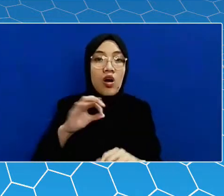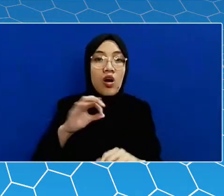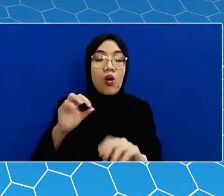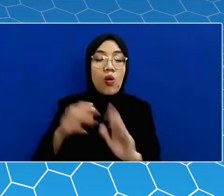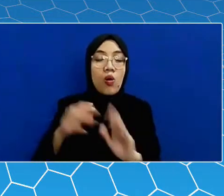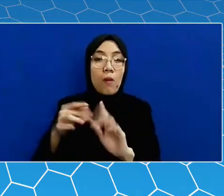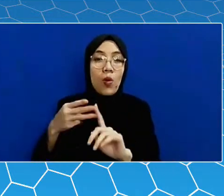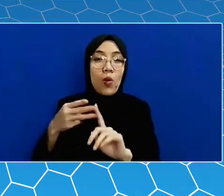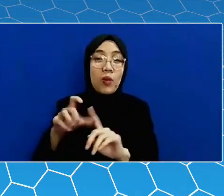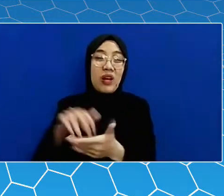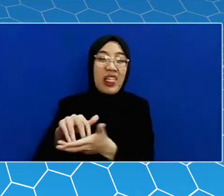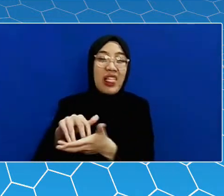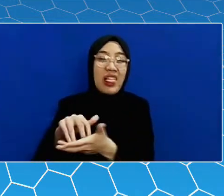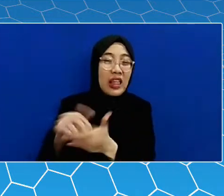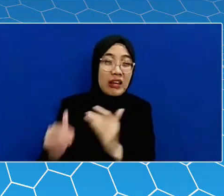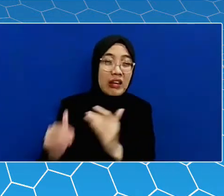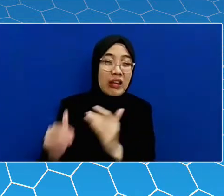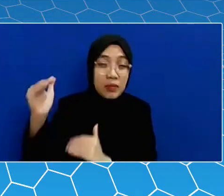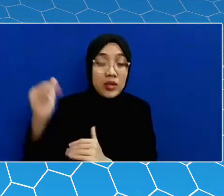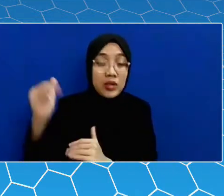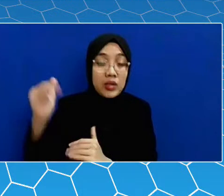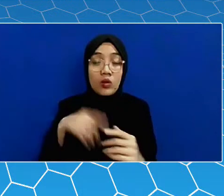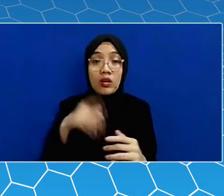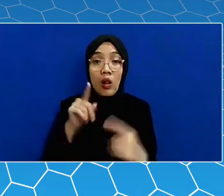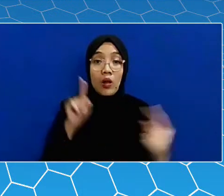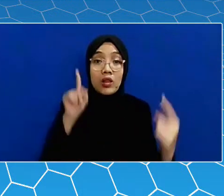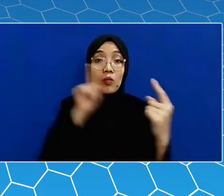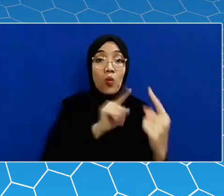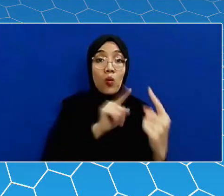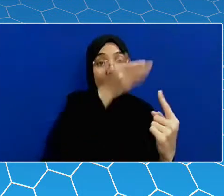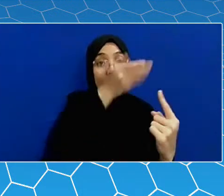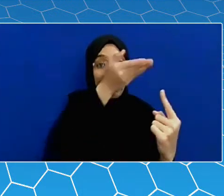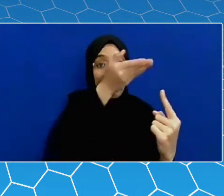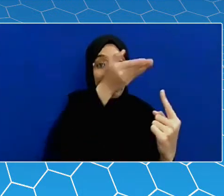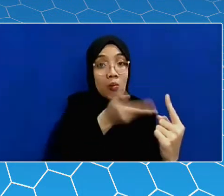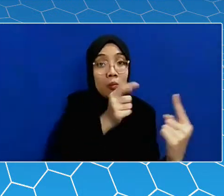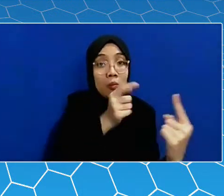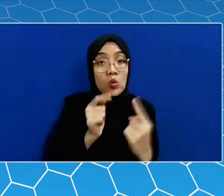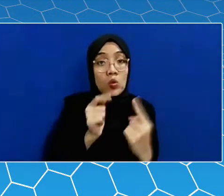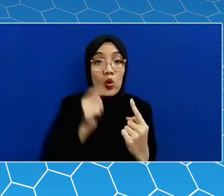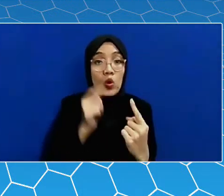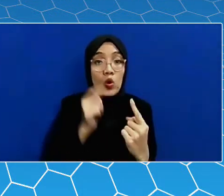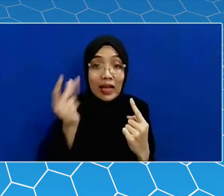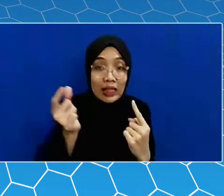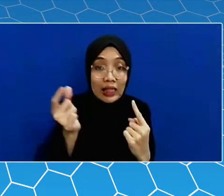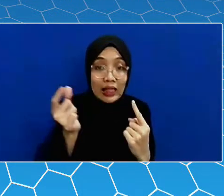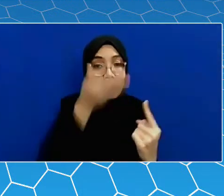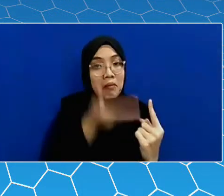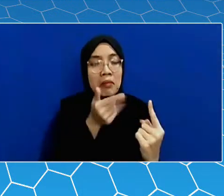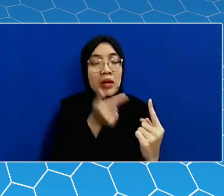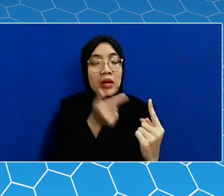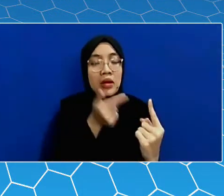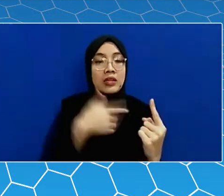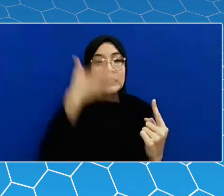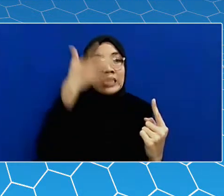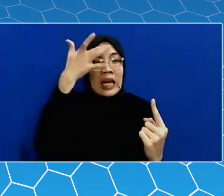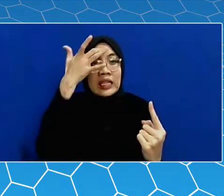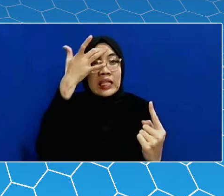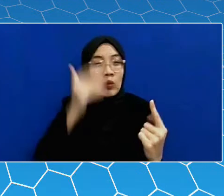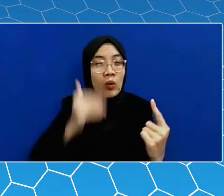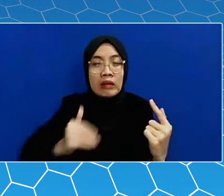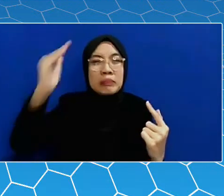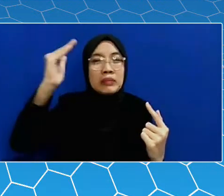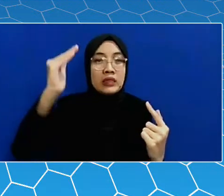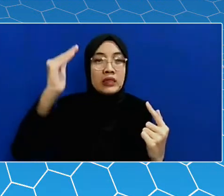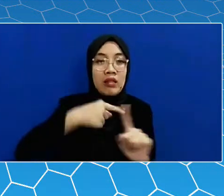them in hospital, that they are at a much advanced stage. So they may be having heart failure symptoms, whereas they may not have had that